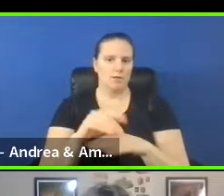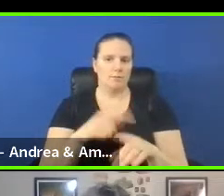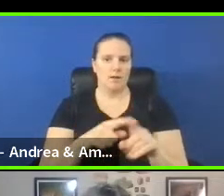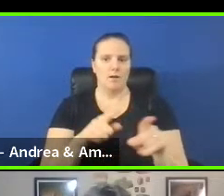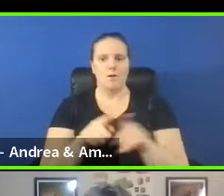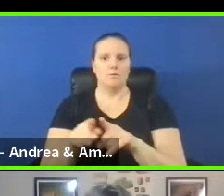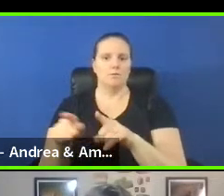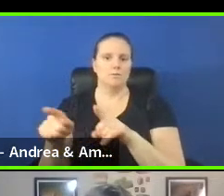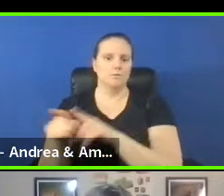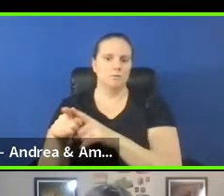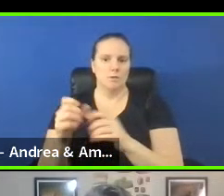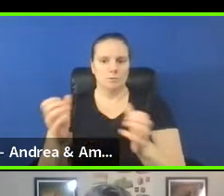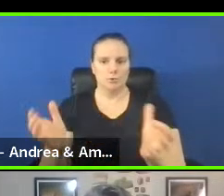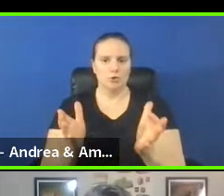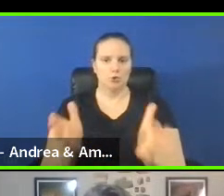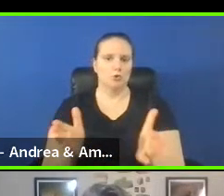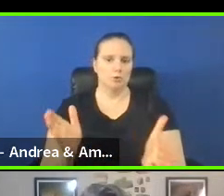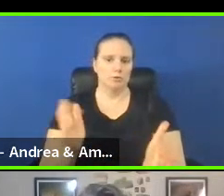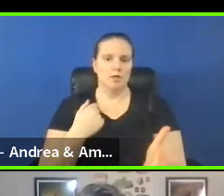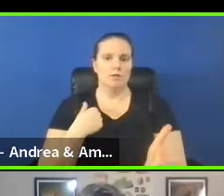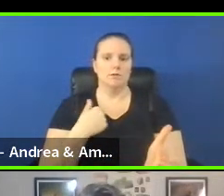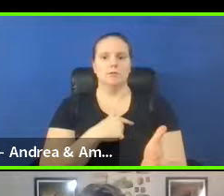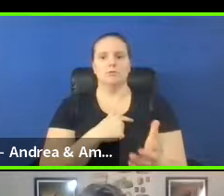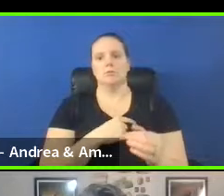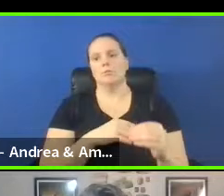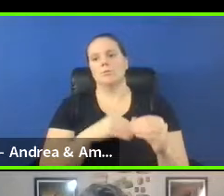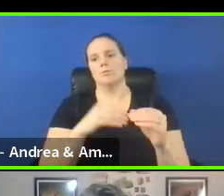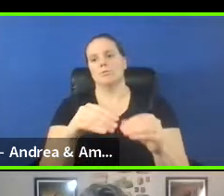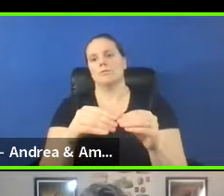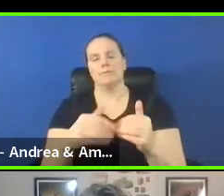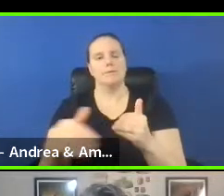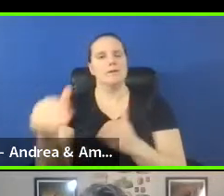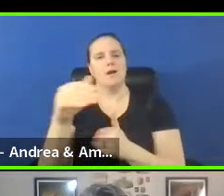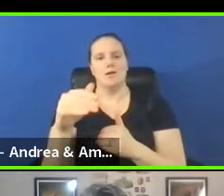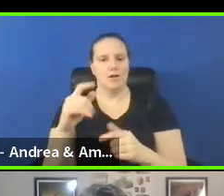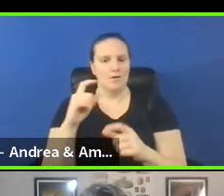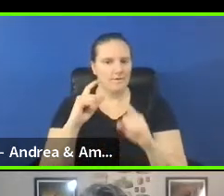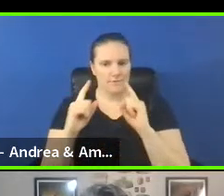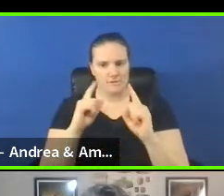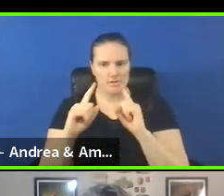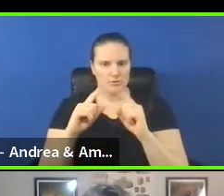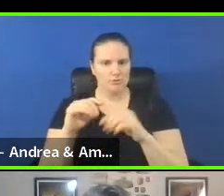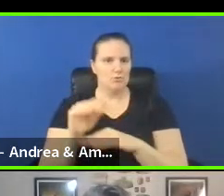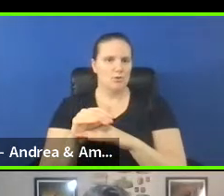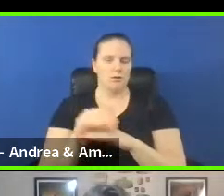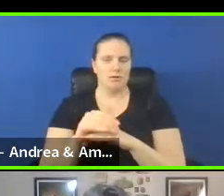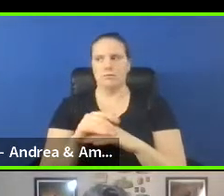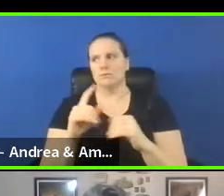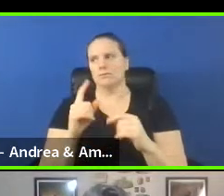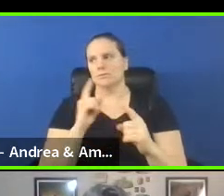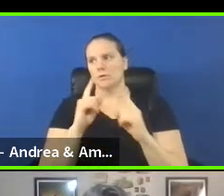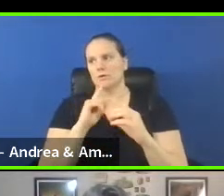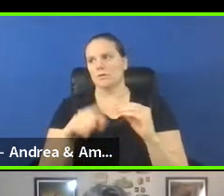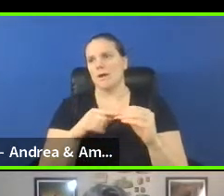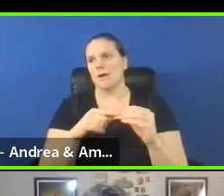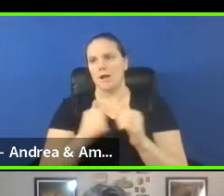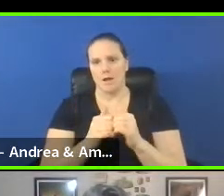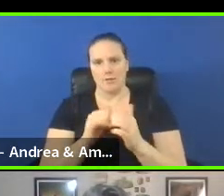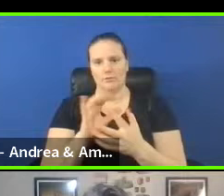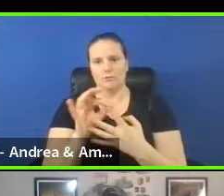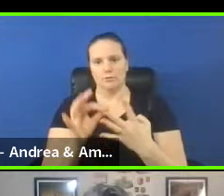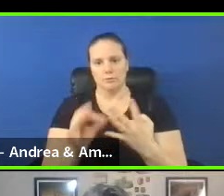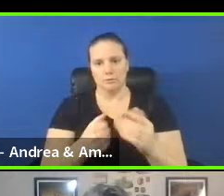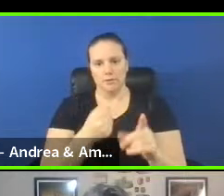to encourage us to kind of move beyond our conversation tonight. We talked about how these choices